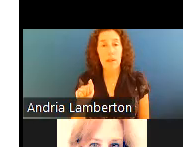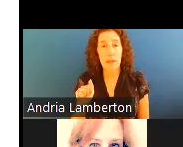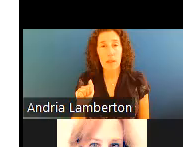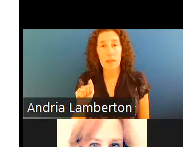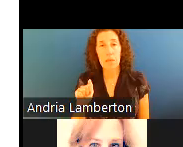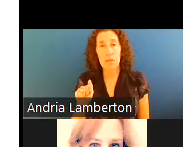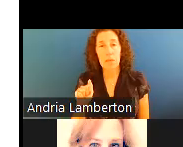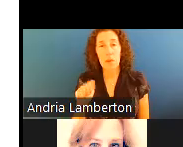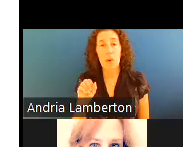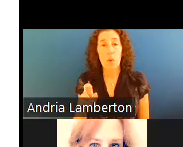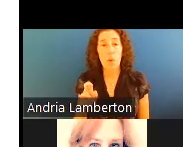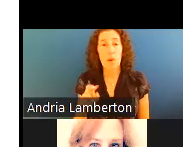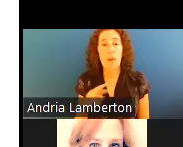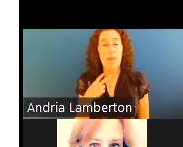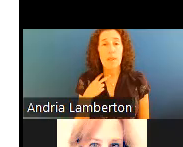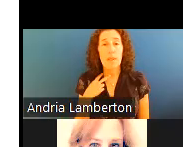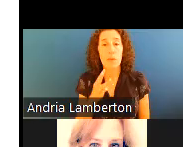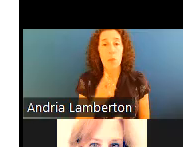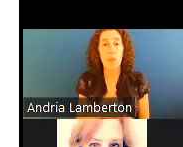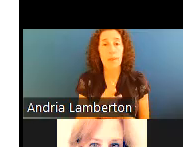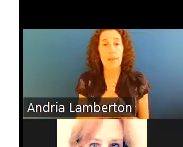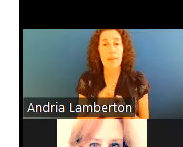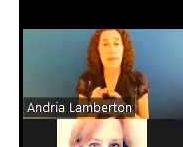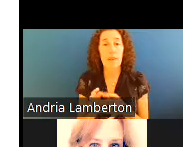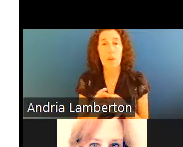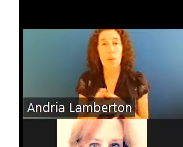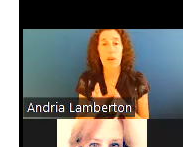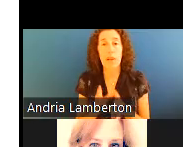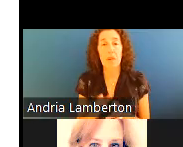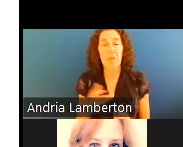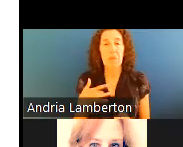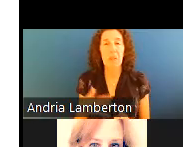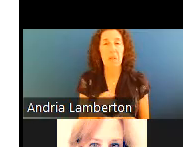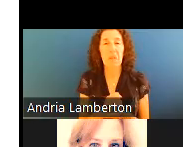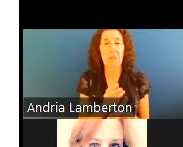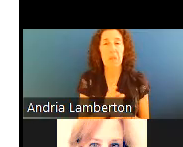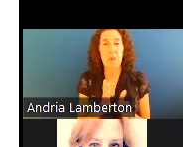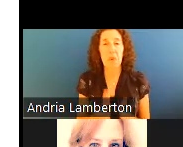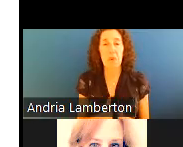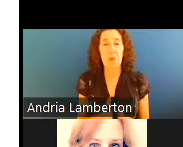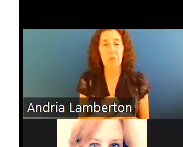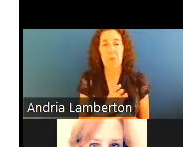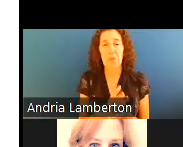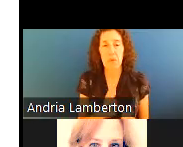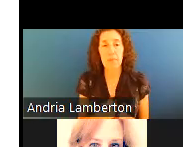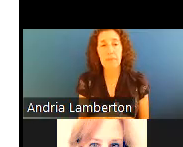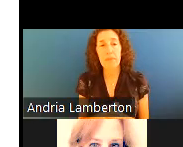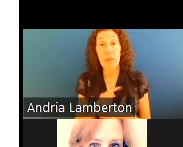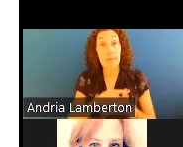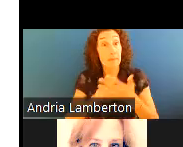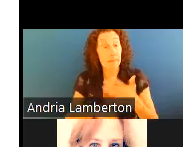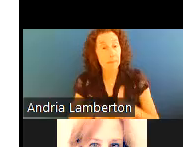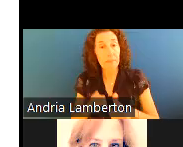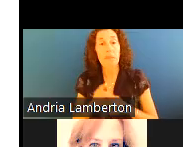victim witness coordinator, who's usually a social worker. This could include an initial interview or a screening interview when they're deciding what